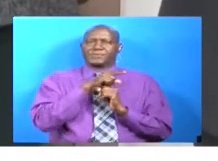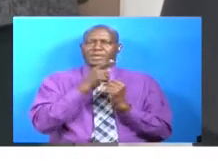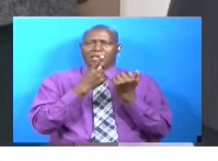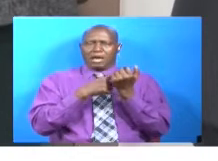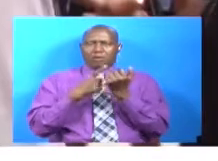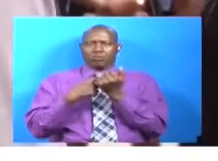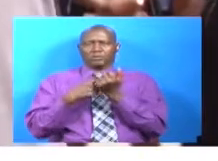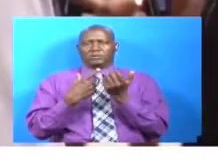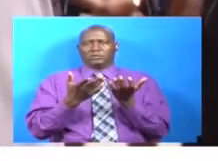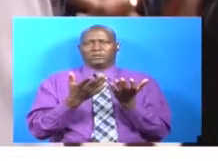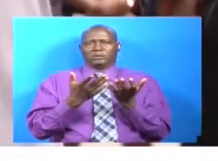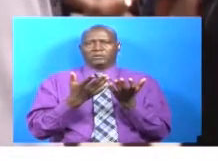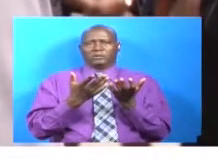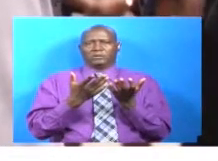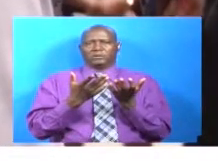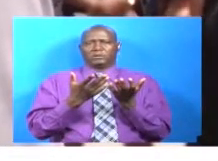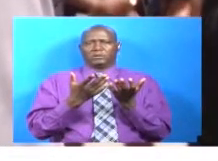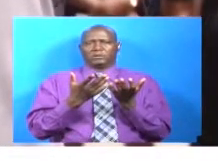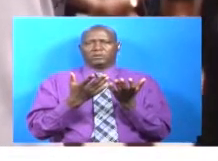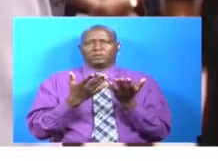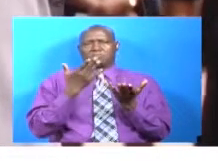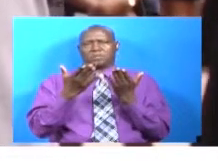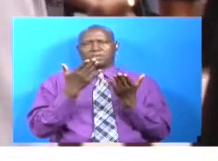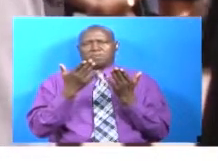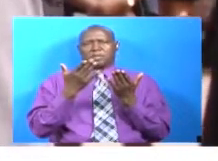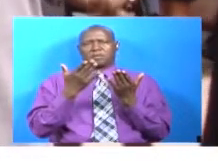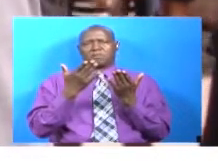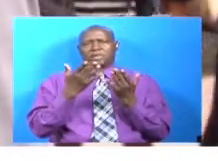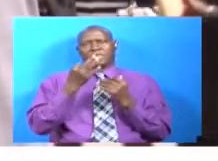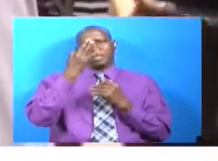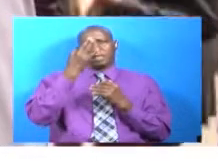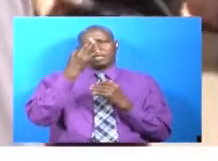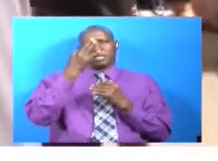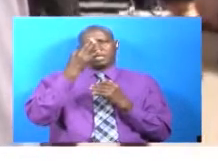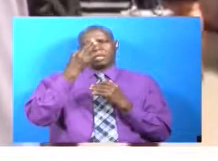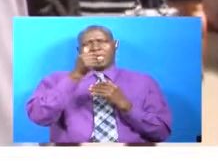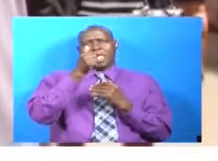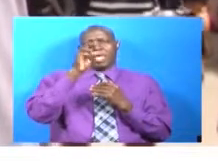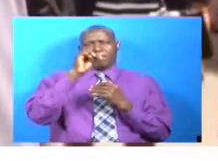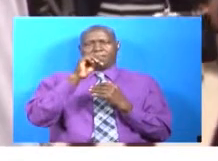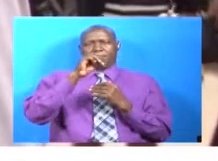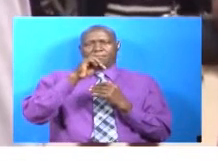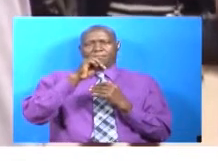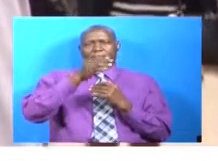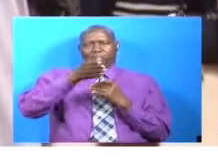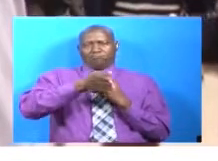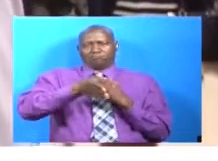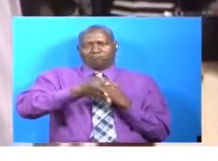ama tallying, ukipenda, itakwisha kitu saa 9 ya usiku. Kutoka kwa polling